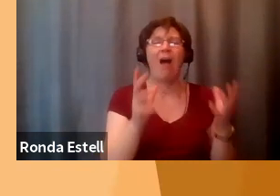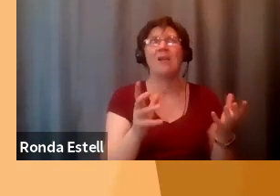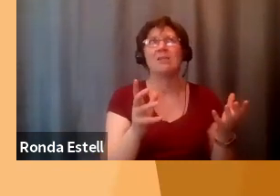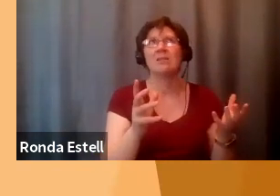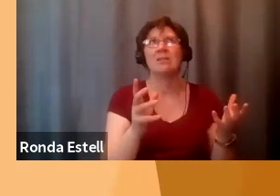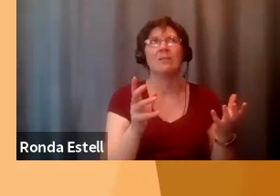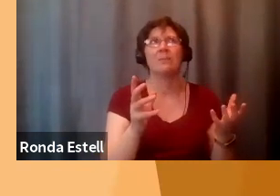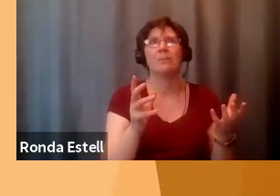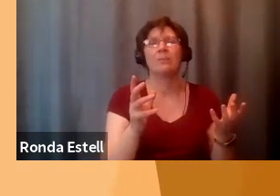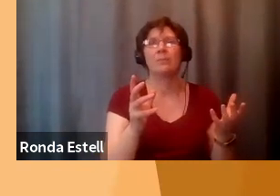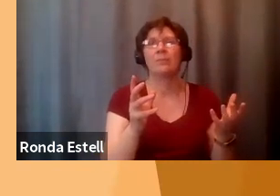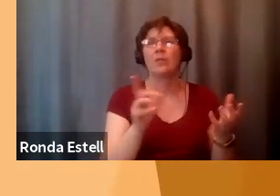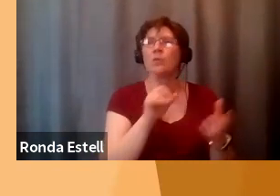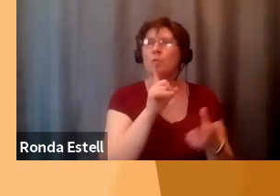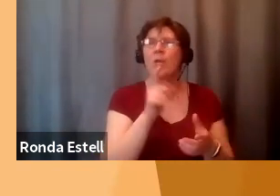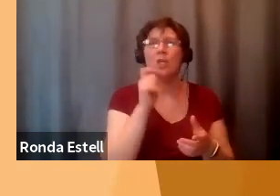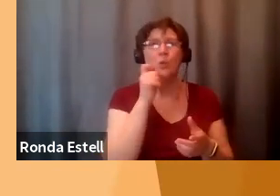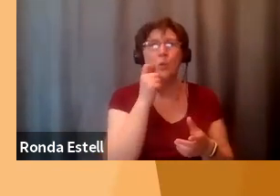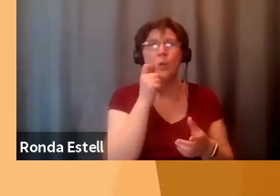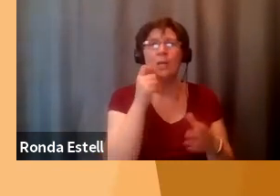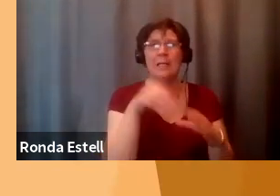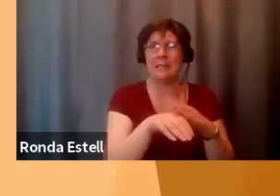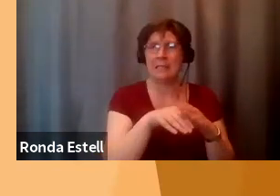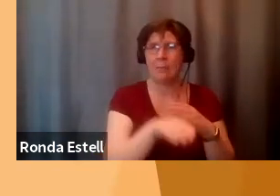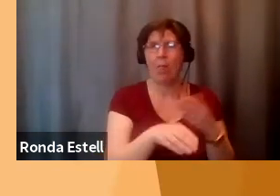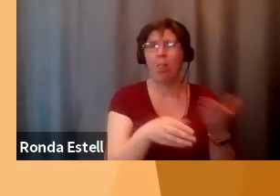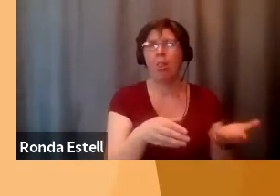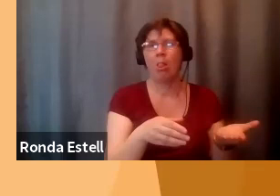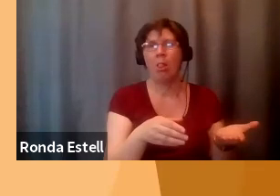of really cool, accessible